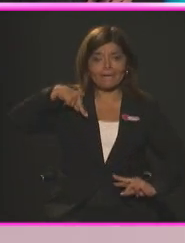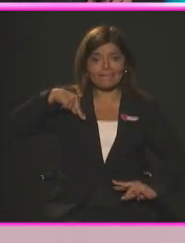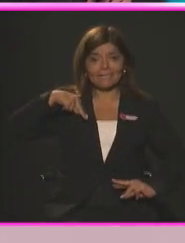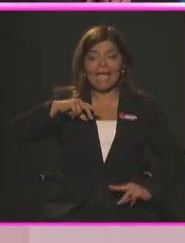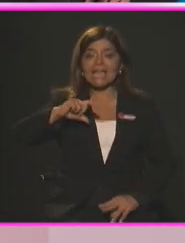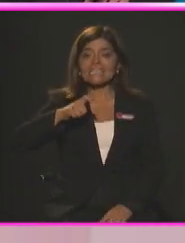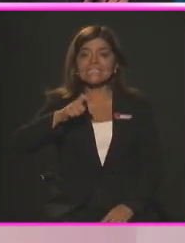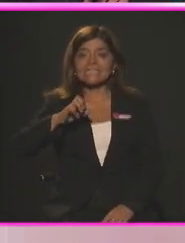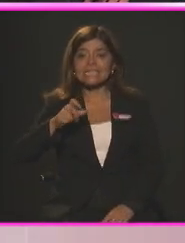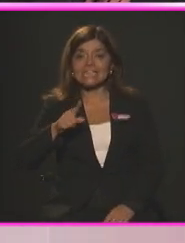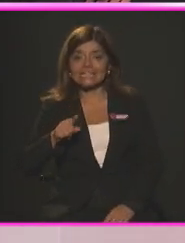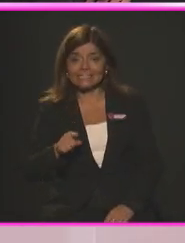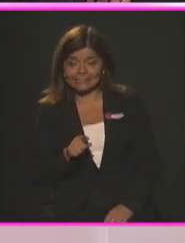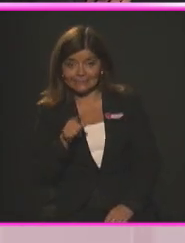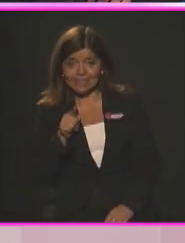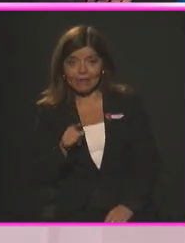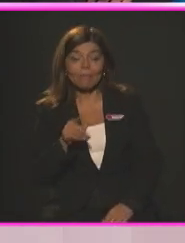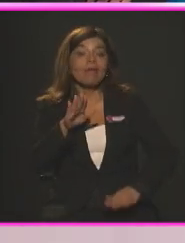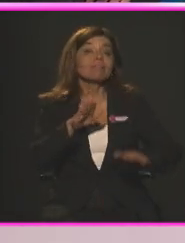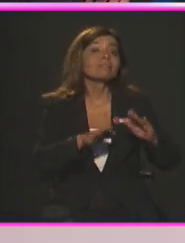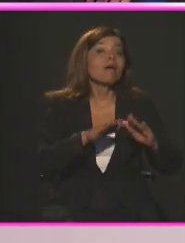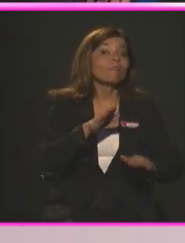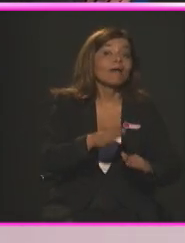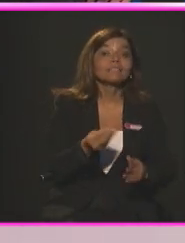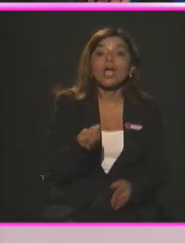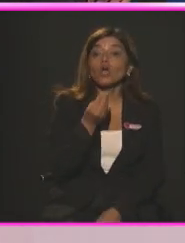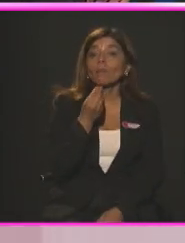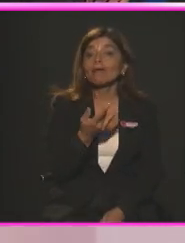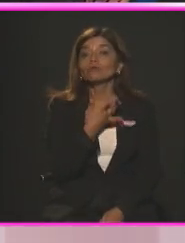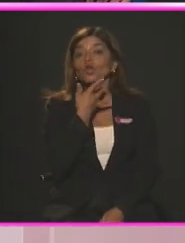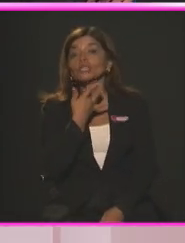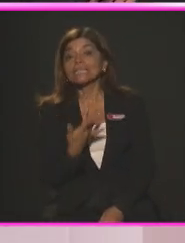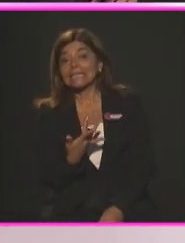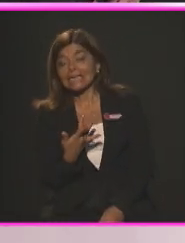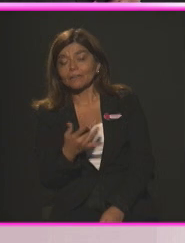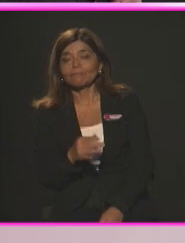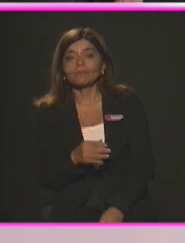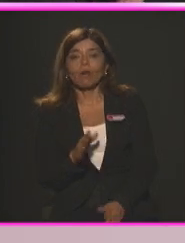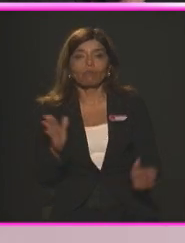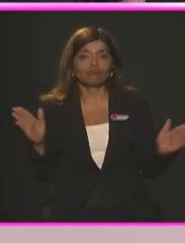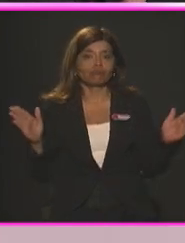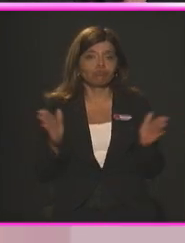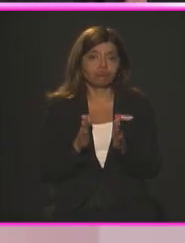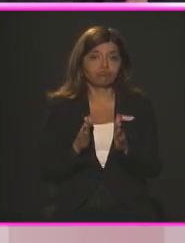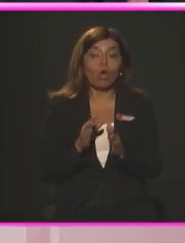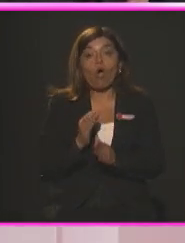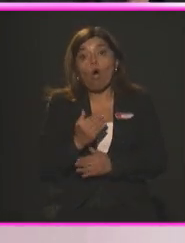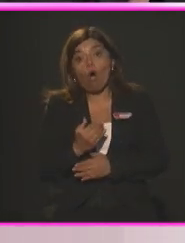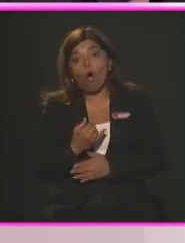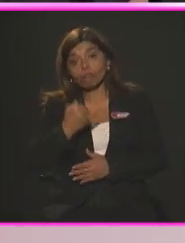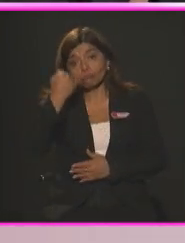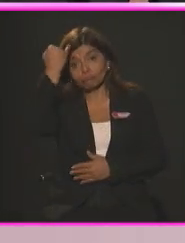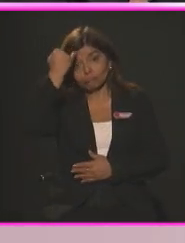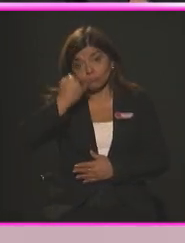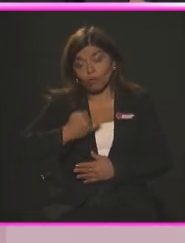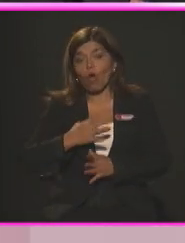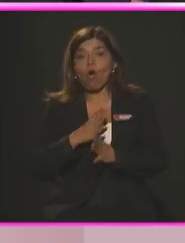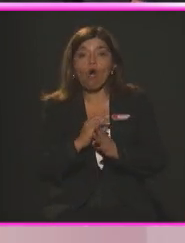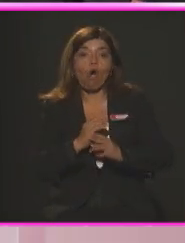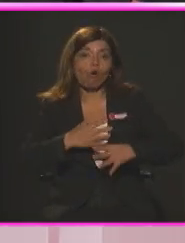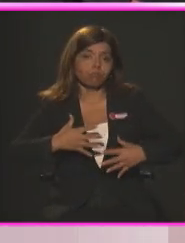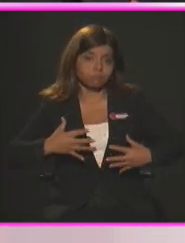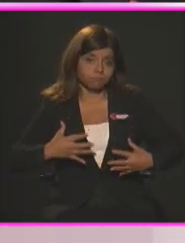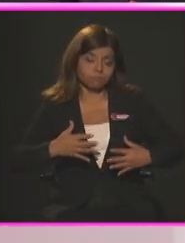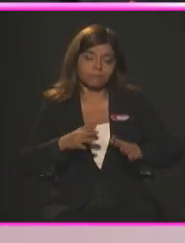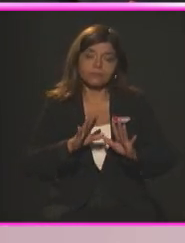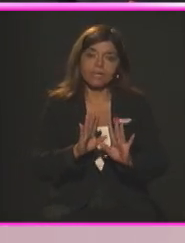eat, whether we're going to be thin or fat, strong or weak, whether to give us a long and healthy lifespan or to consign us to a